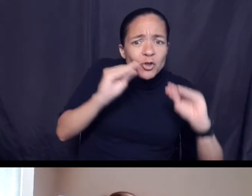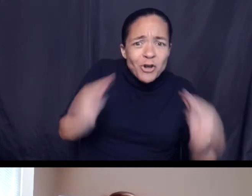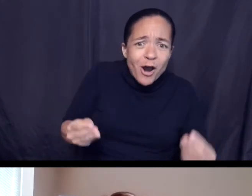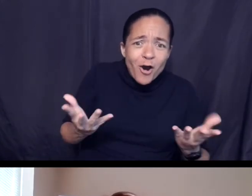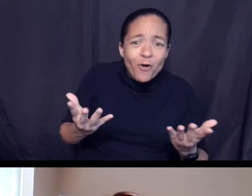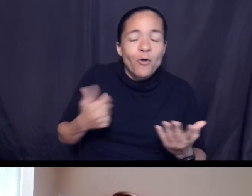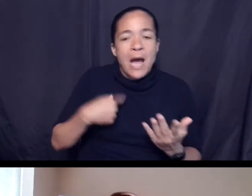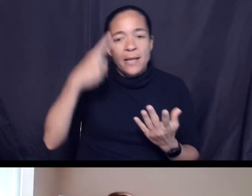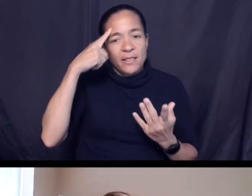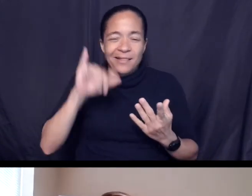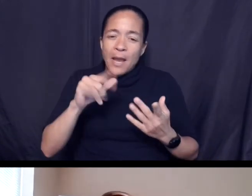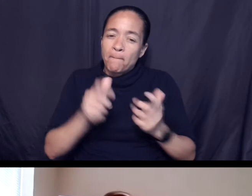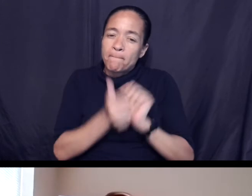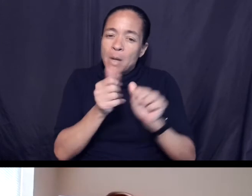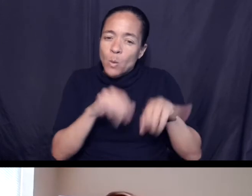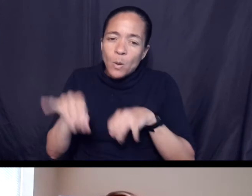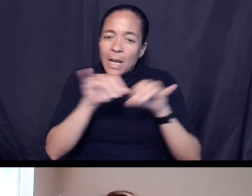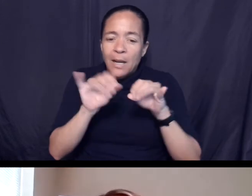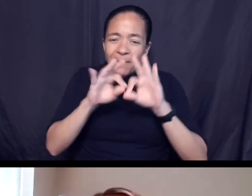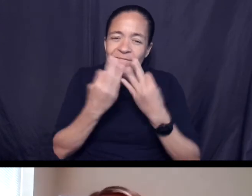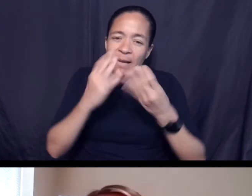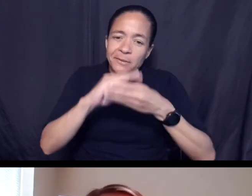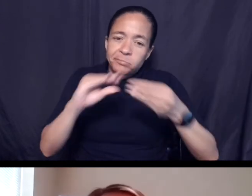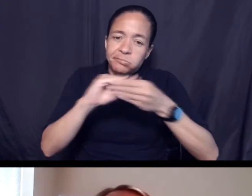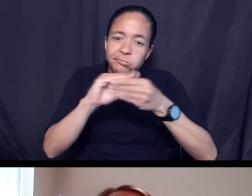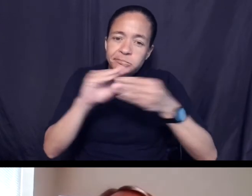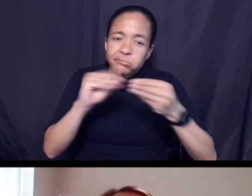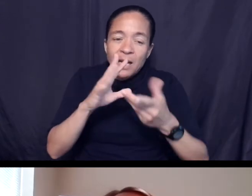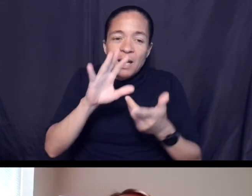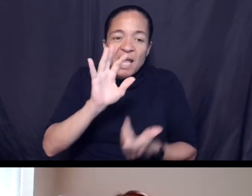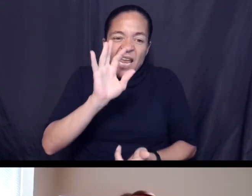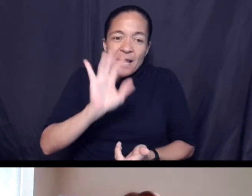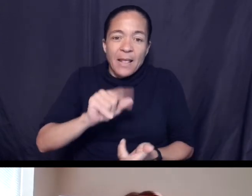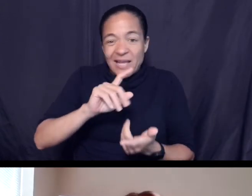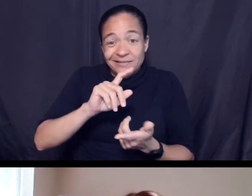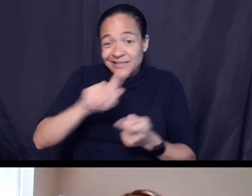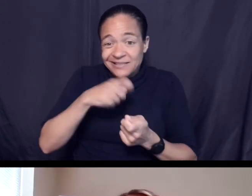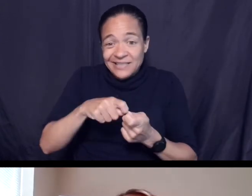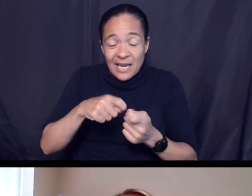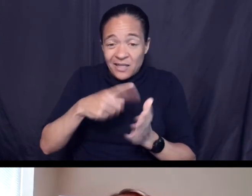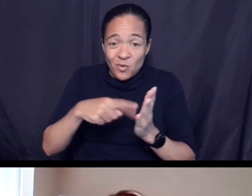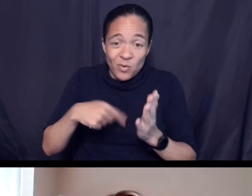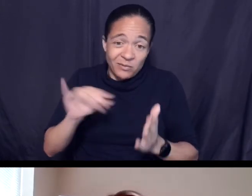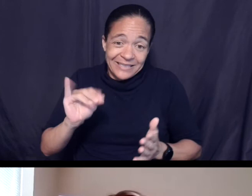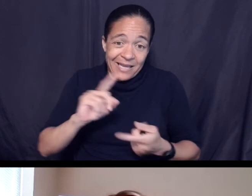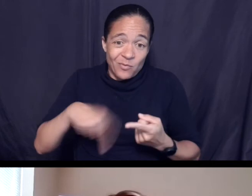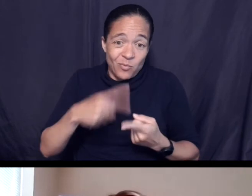that that's the most common thing that I hear. And it just is exactly what I said when we got our diagnosis.